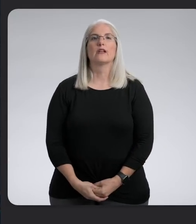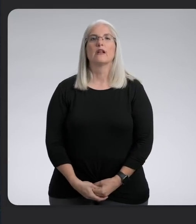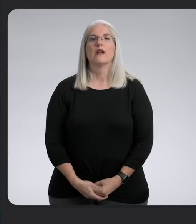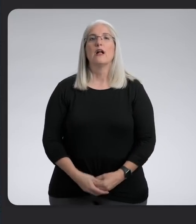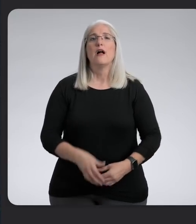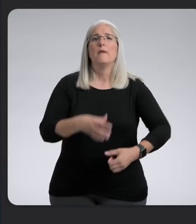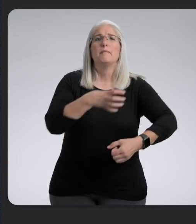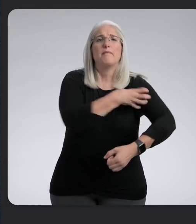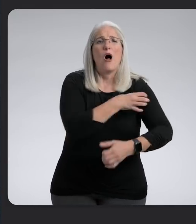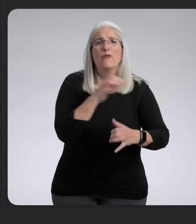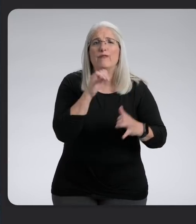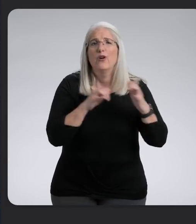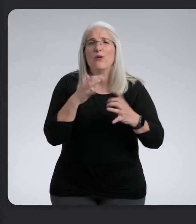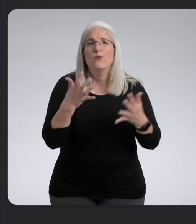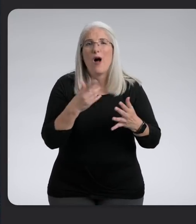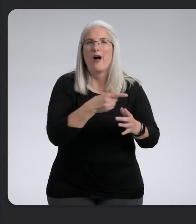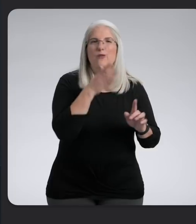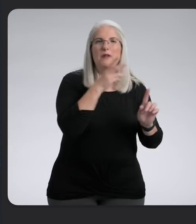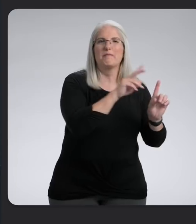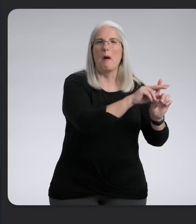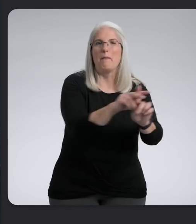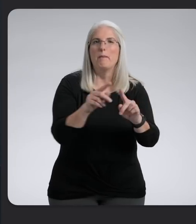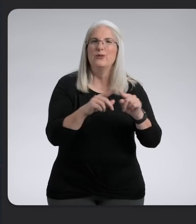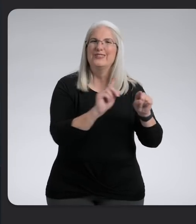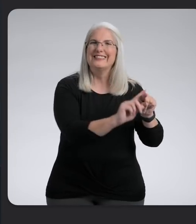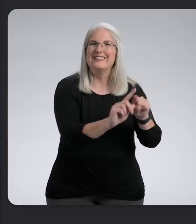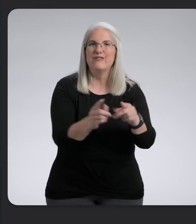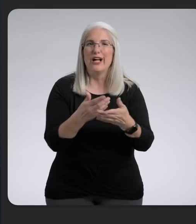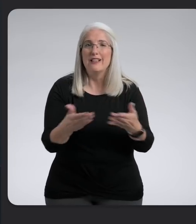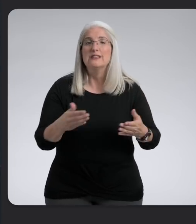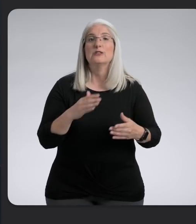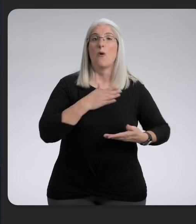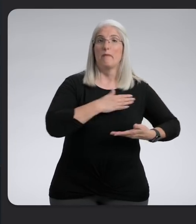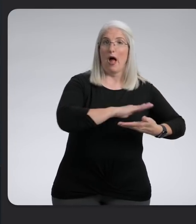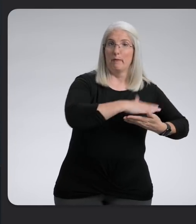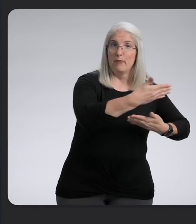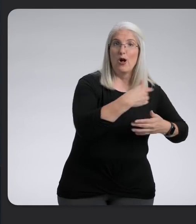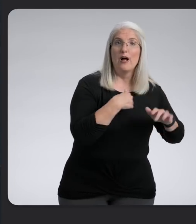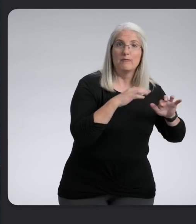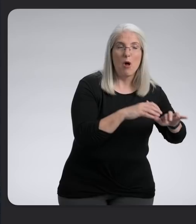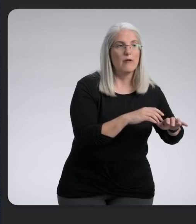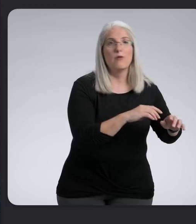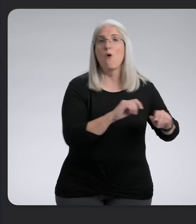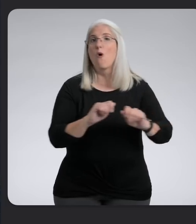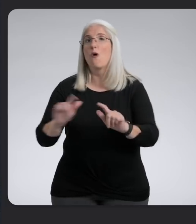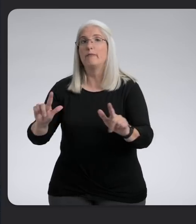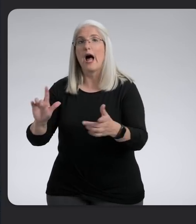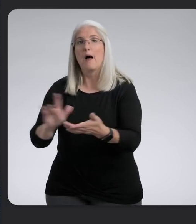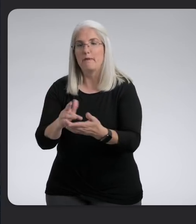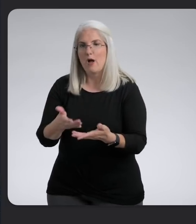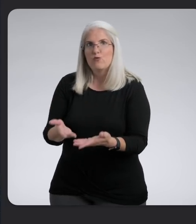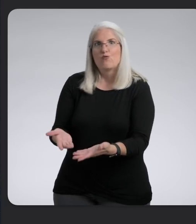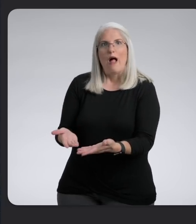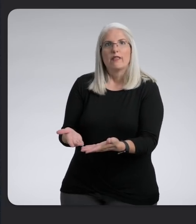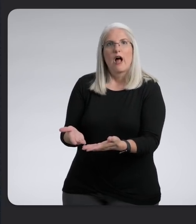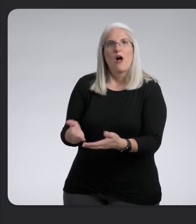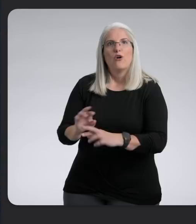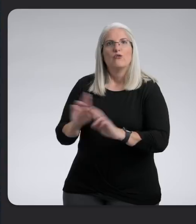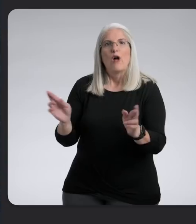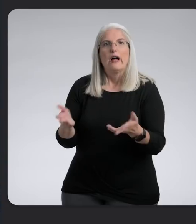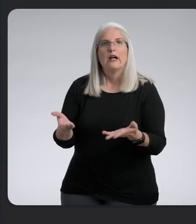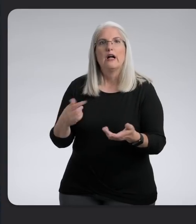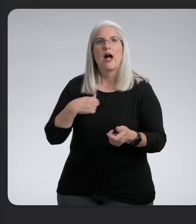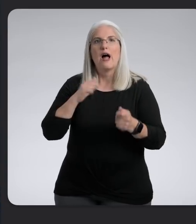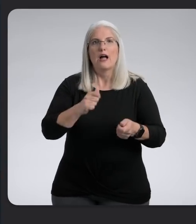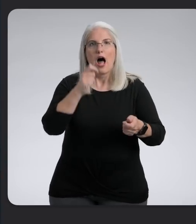on all my devices. I've got my MacBook here, and look, my new tab group is here already. As I make changes to my tab groups, they